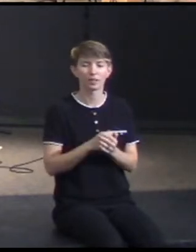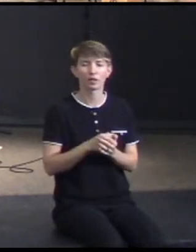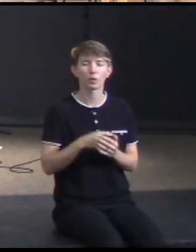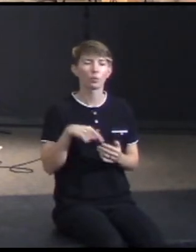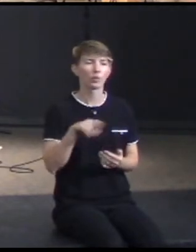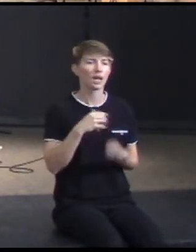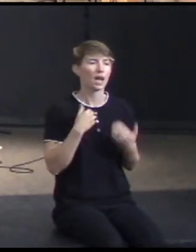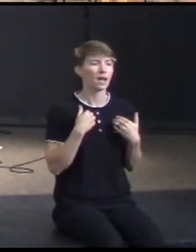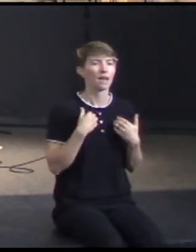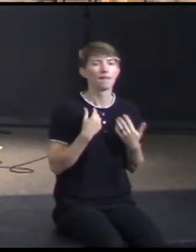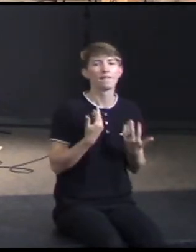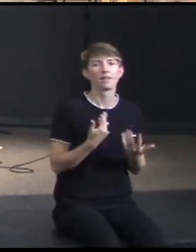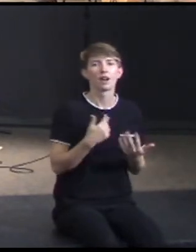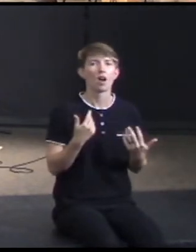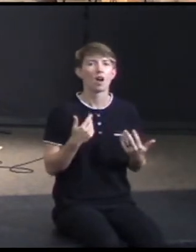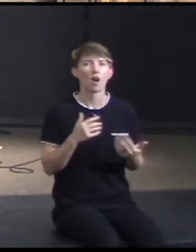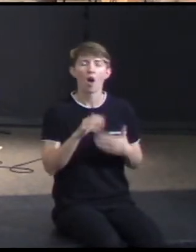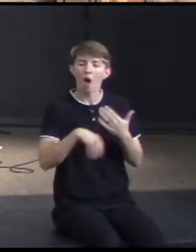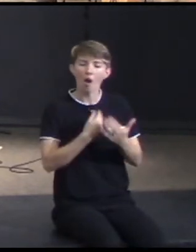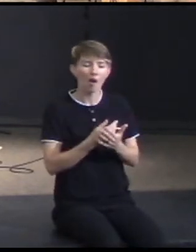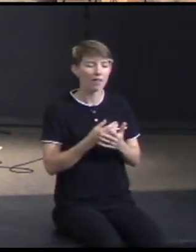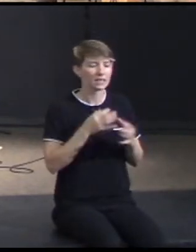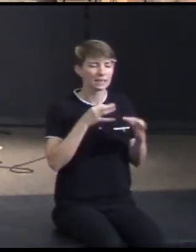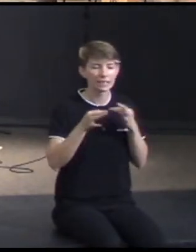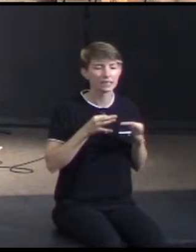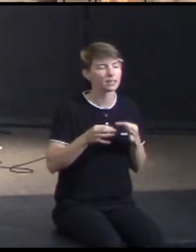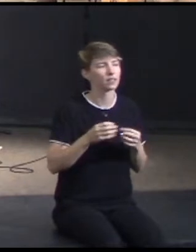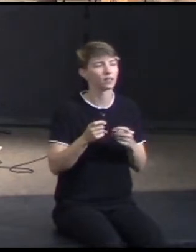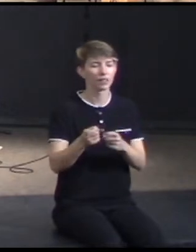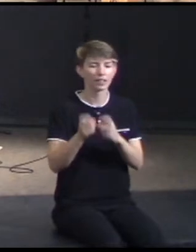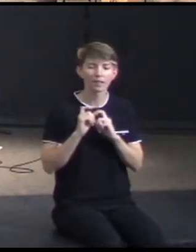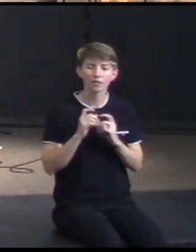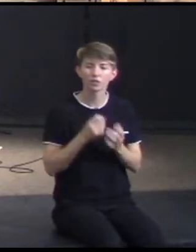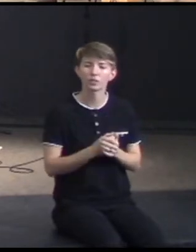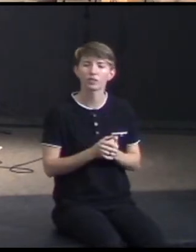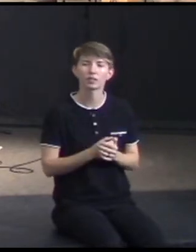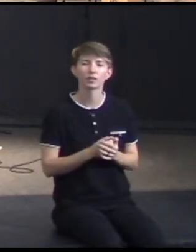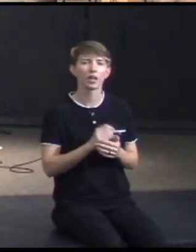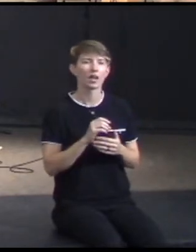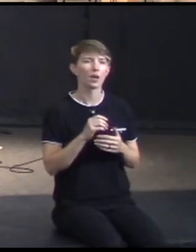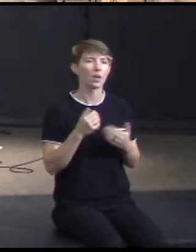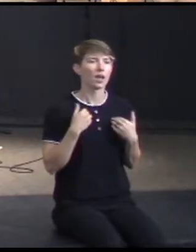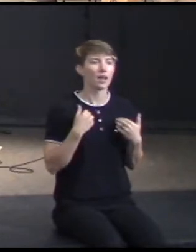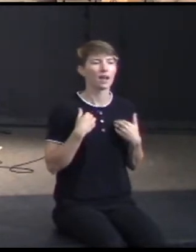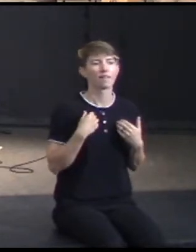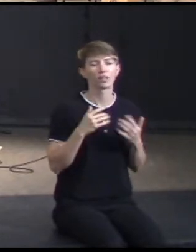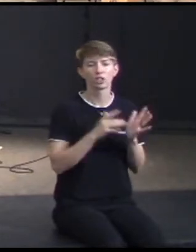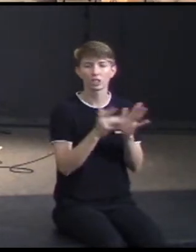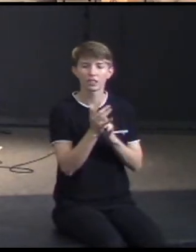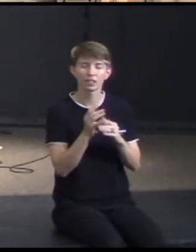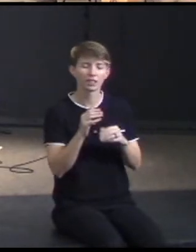high. We have all of this detail being given to us. We have Jesus in the temple when he was a little